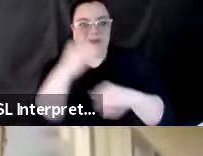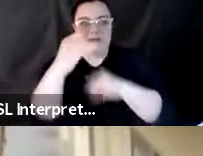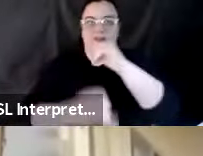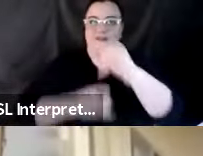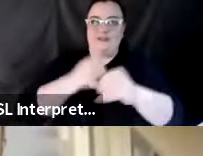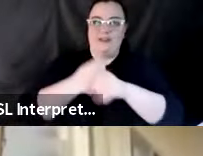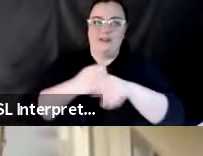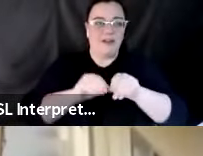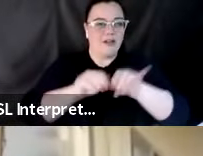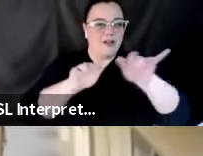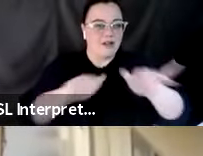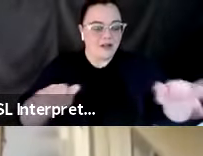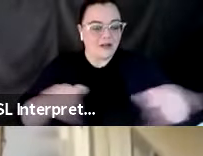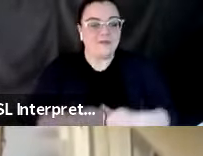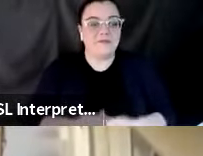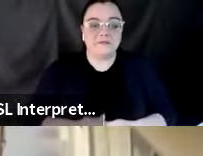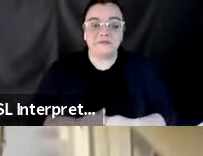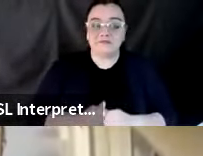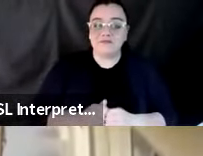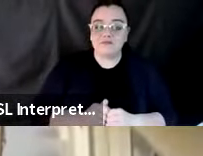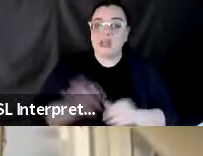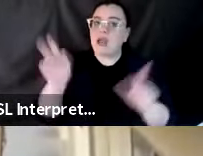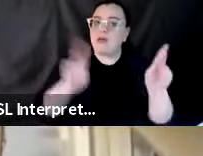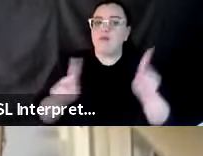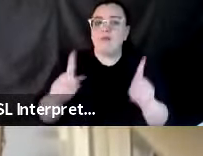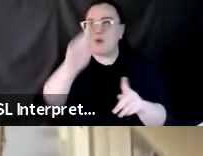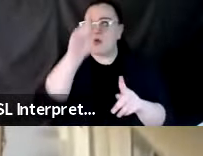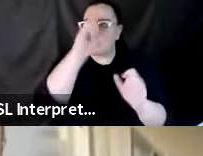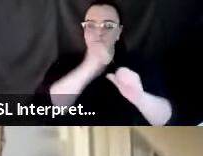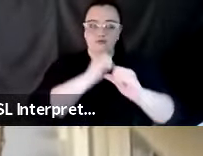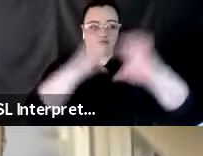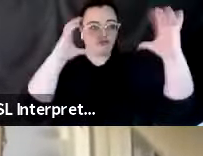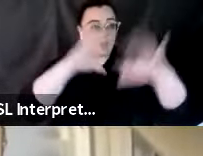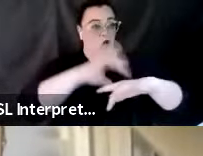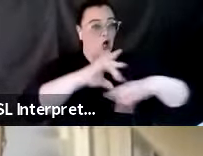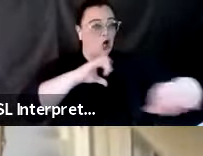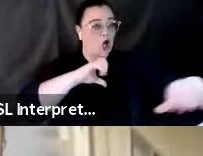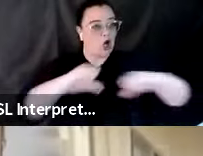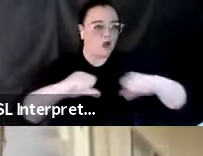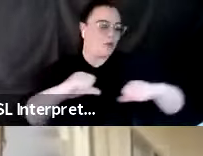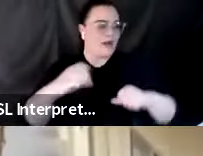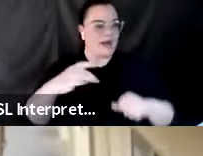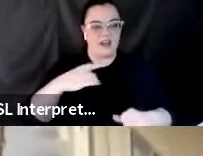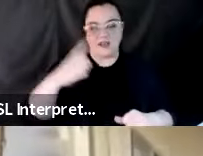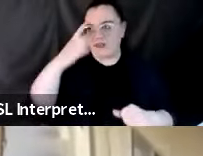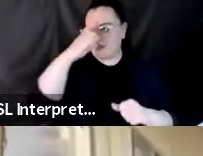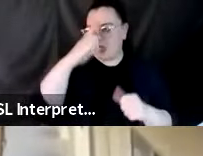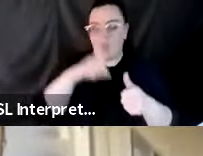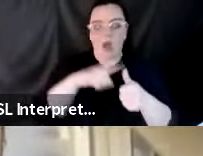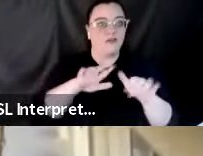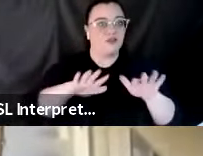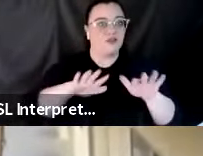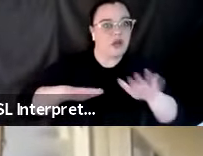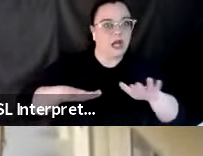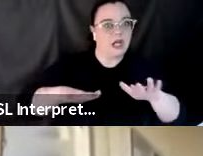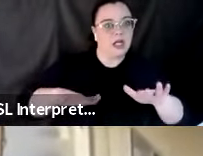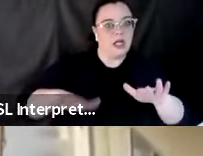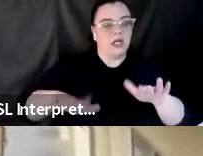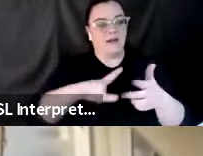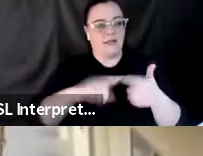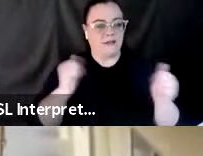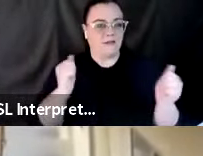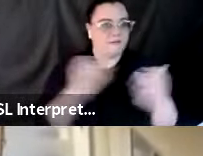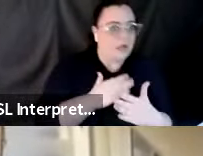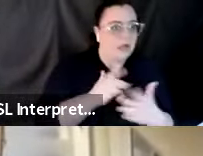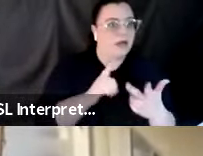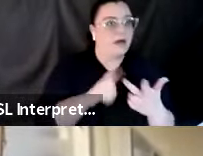When people think of earthquakes, they often think of the shaking and the, the frightening effects that they have and